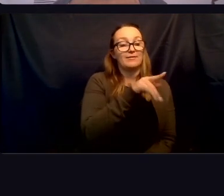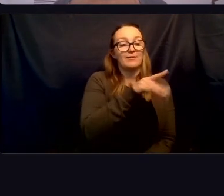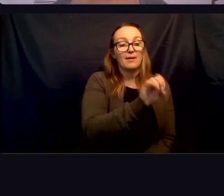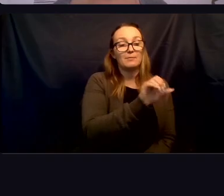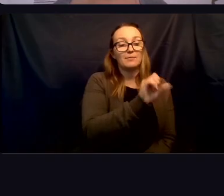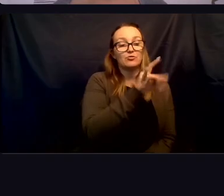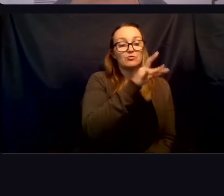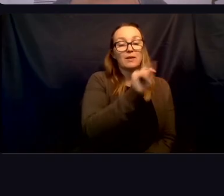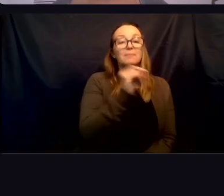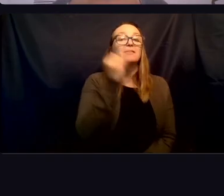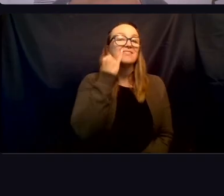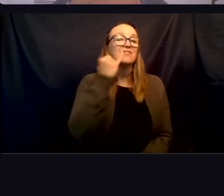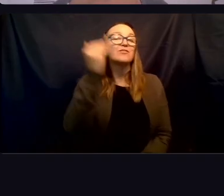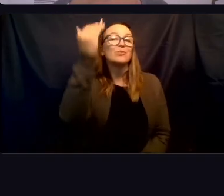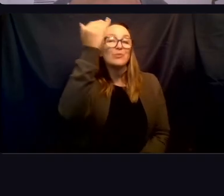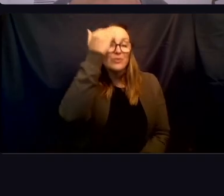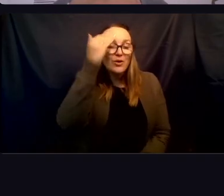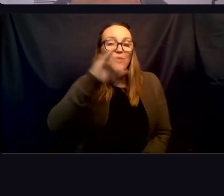JavaScript very well.